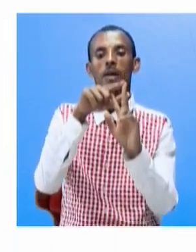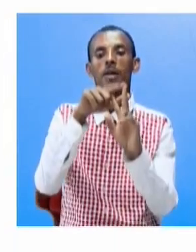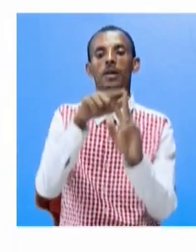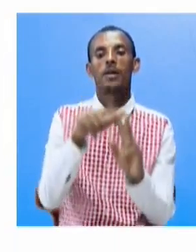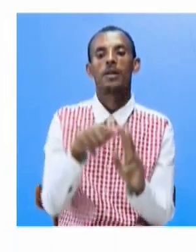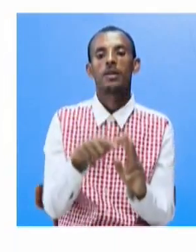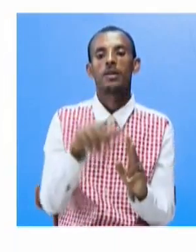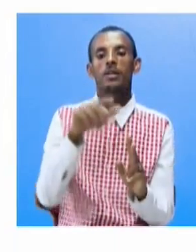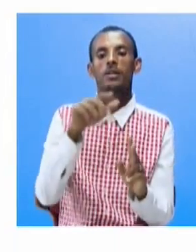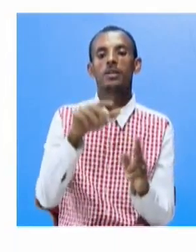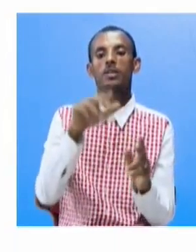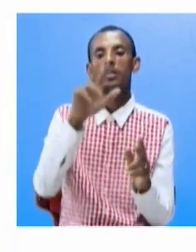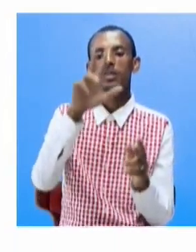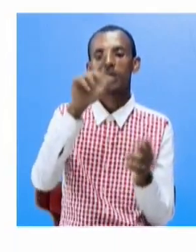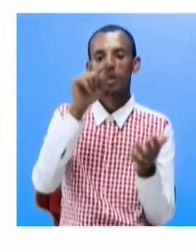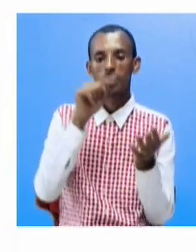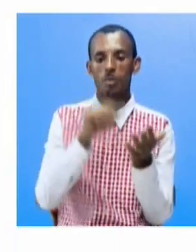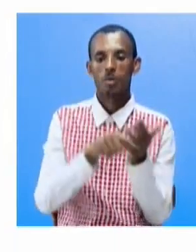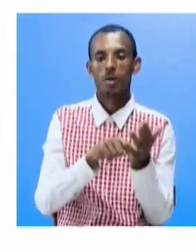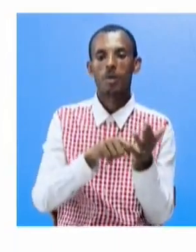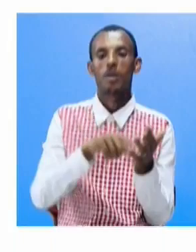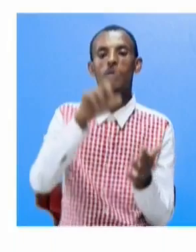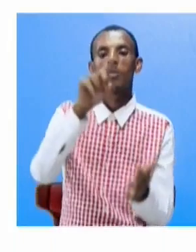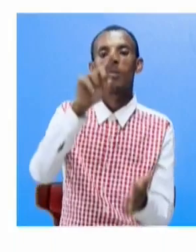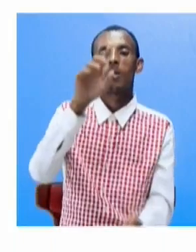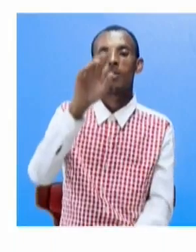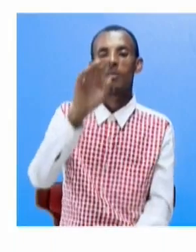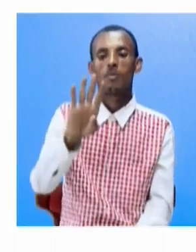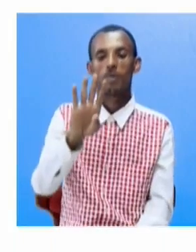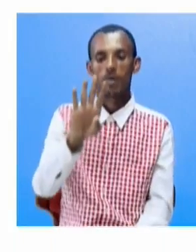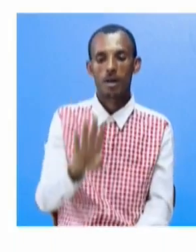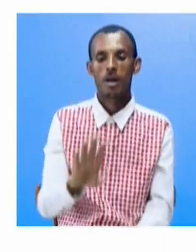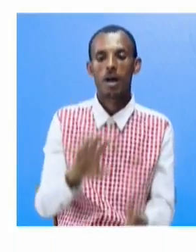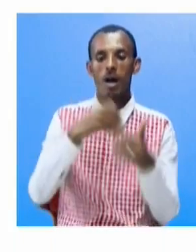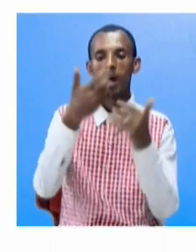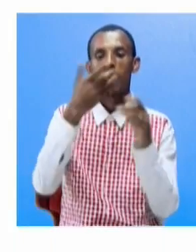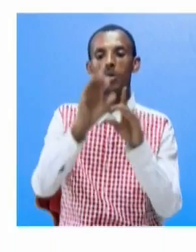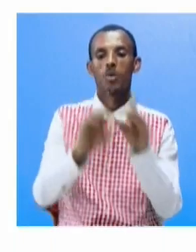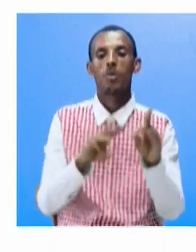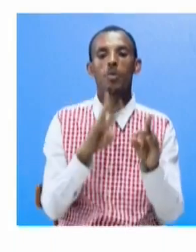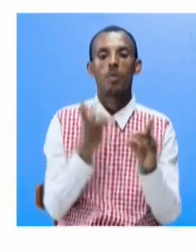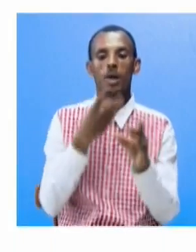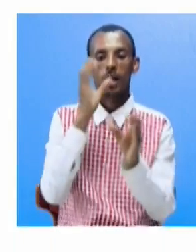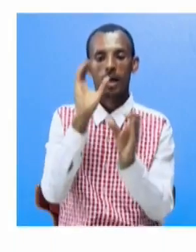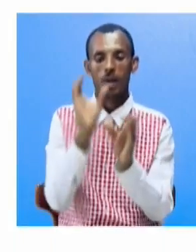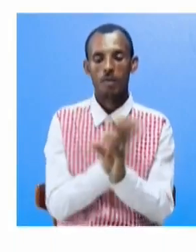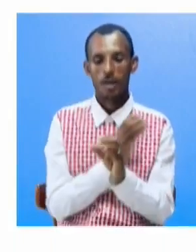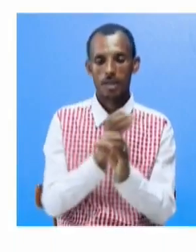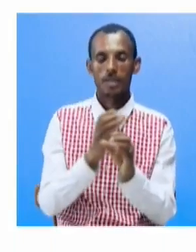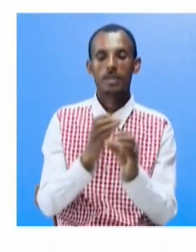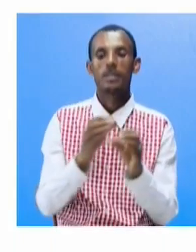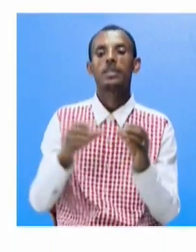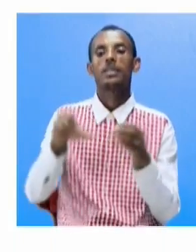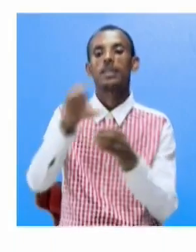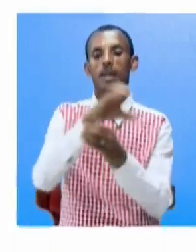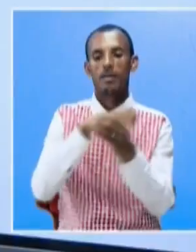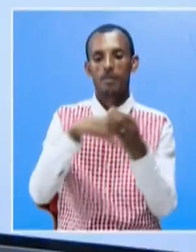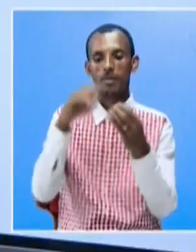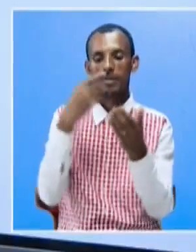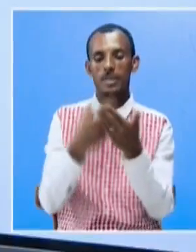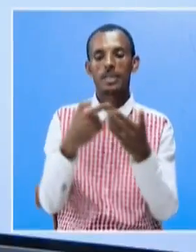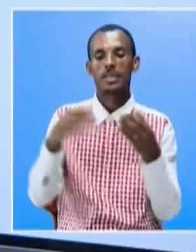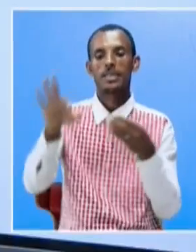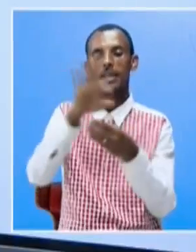be 3.14. So how do we calculate the circumference of this circle? Let's